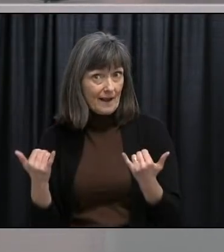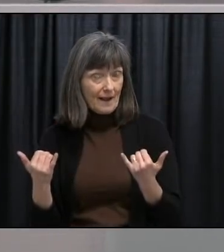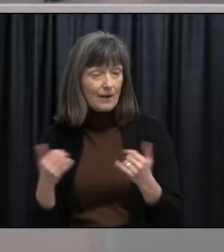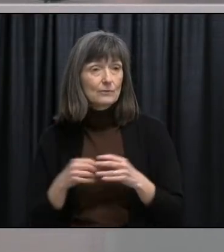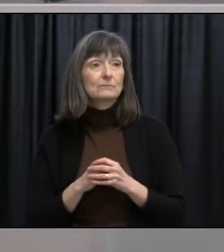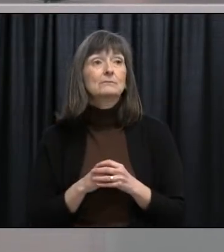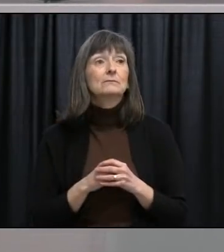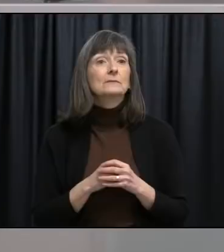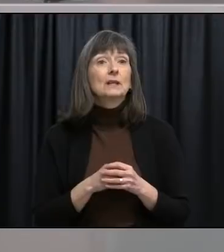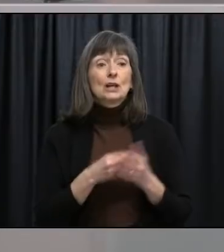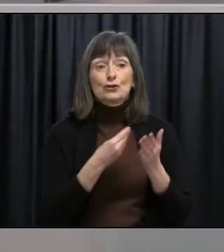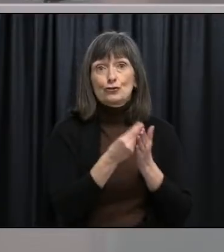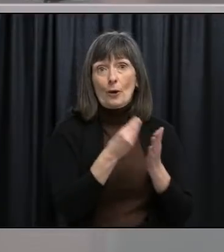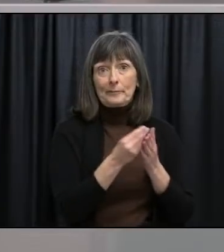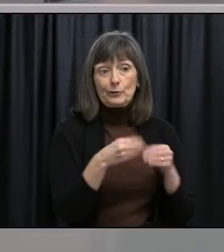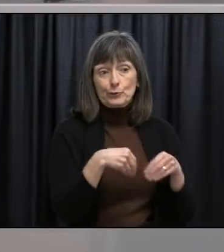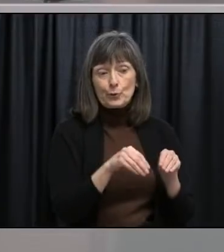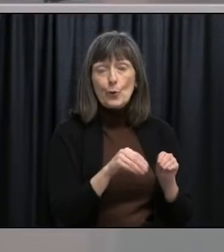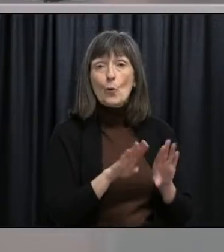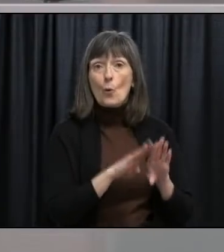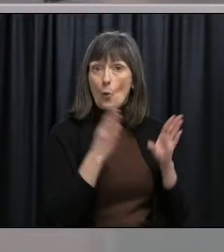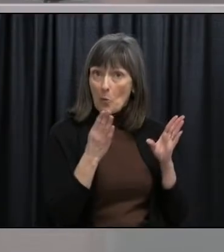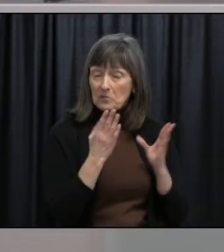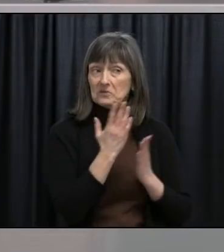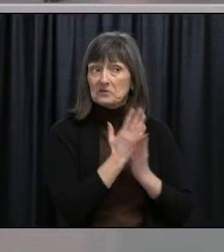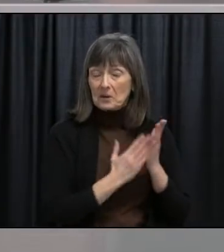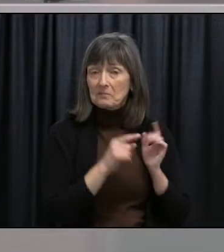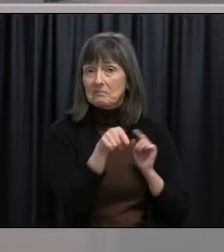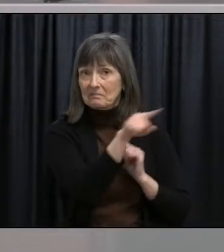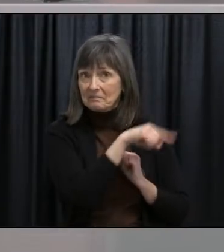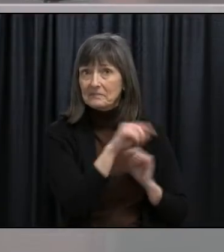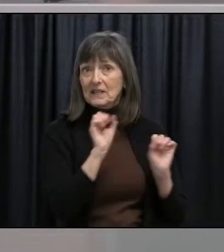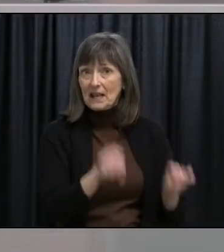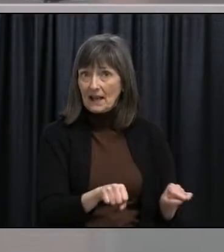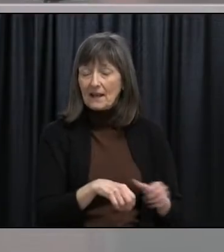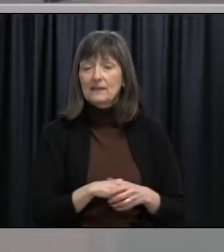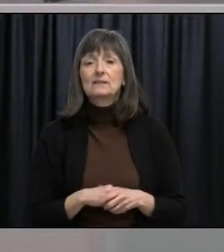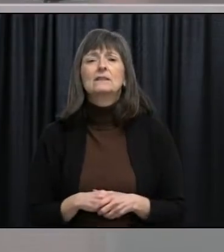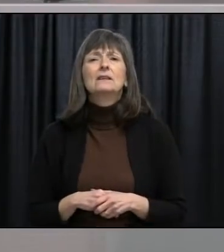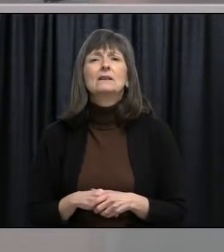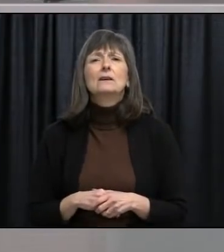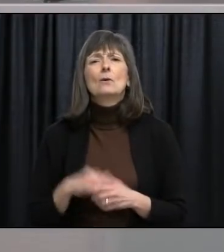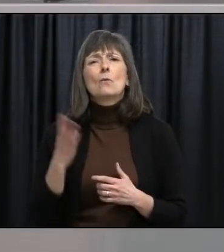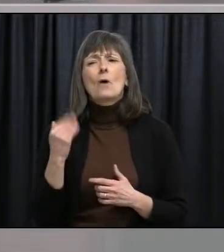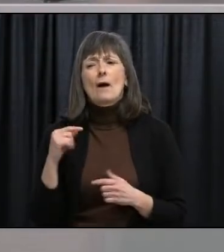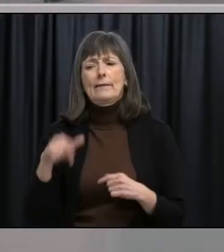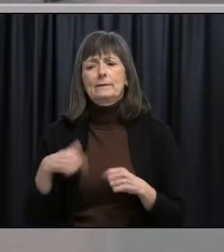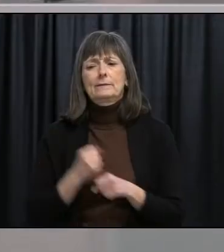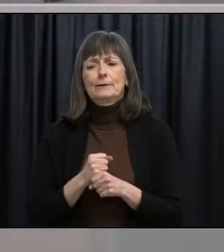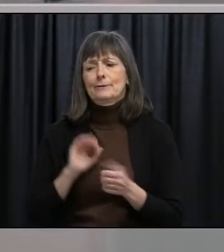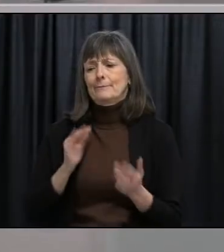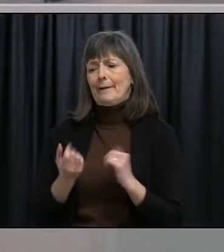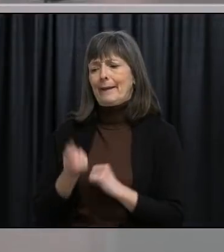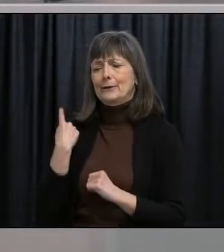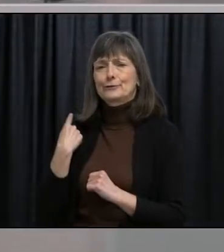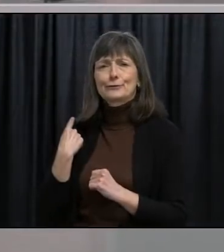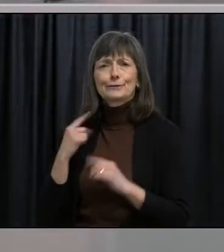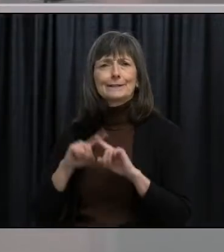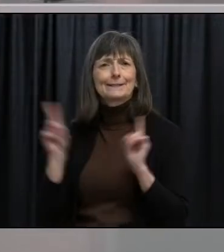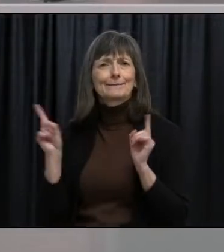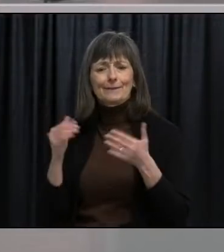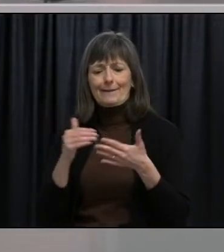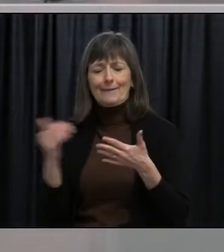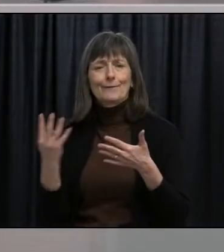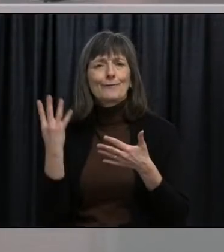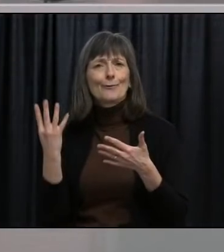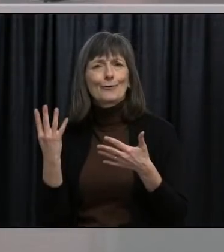non-essential retail stores also being allowed to open. So can you explain why the different approach this time around, and why not